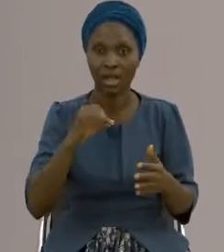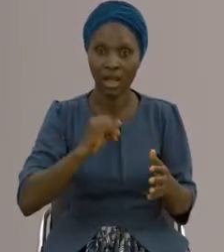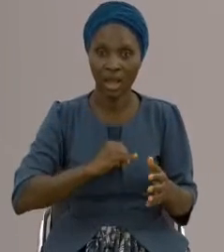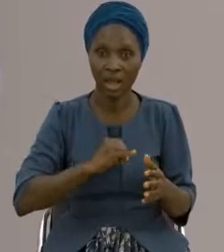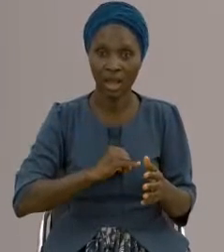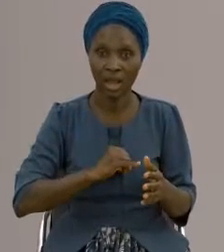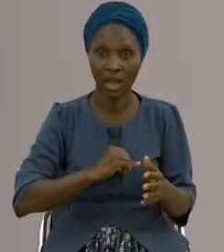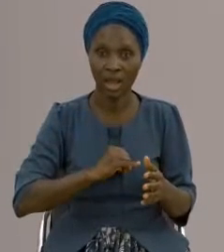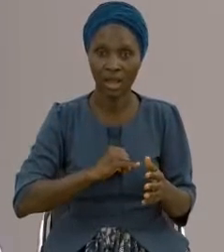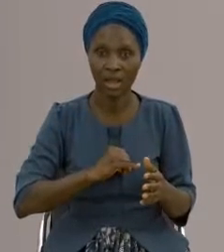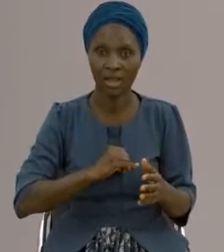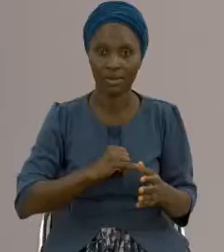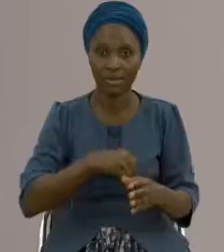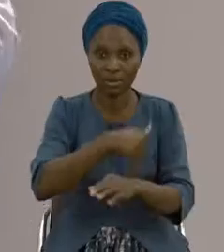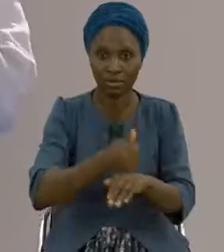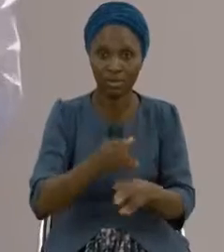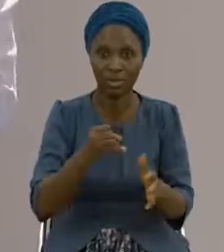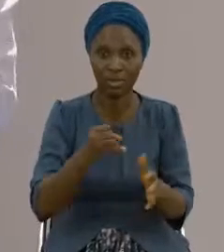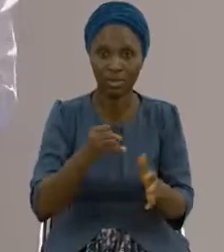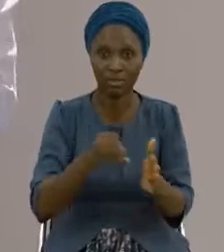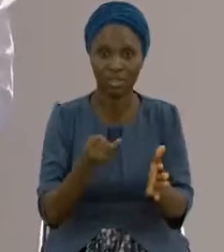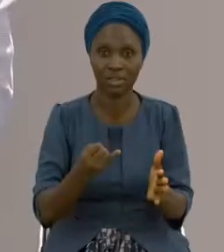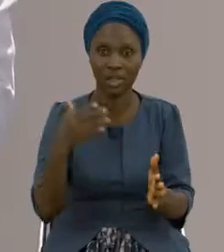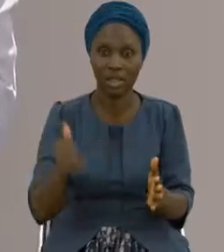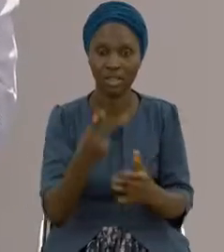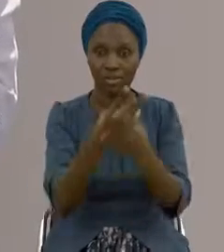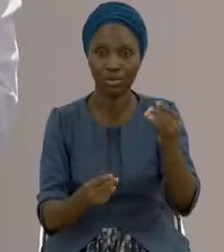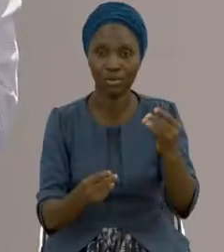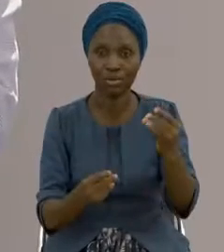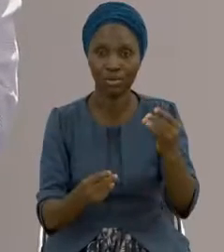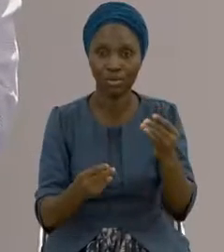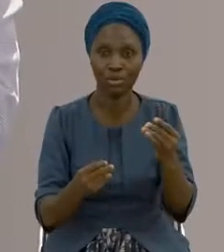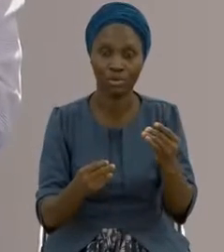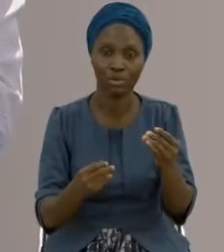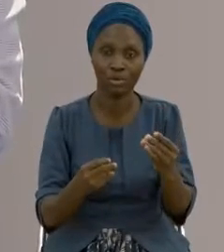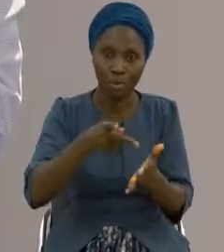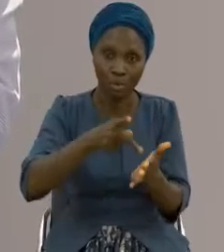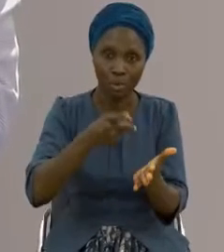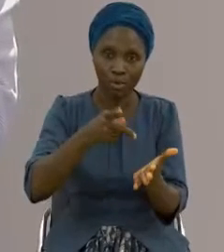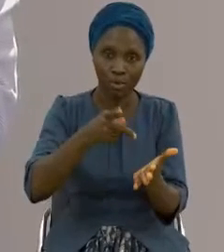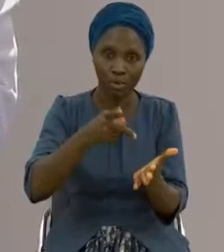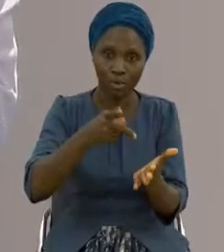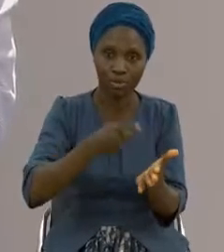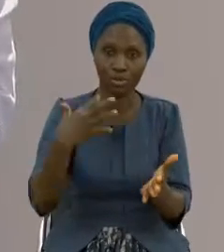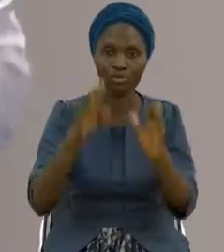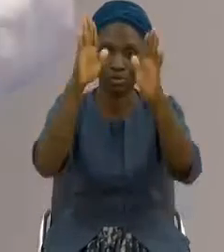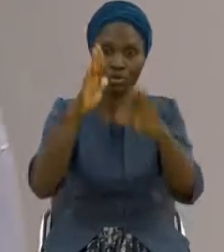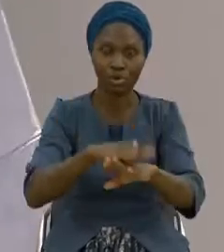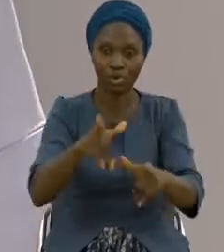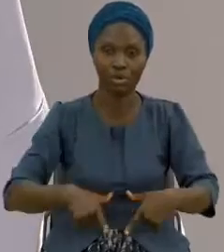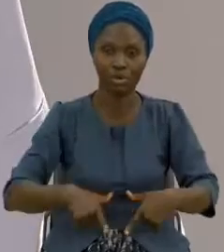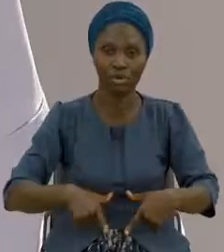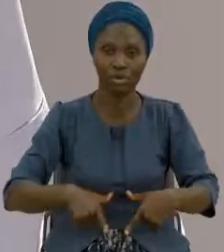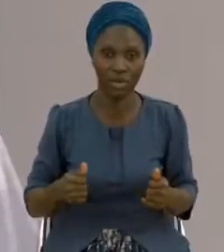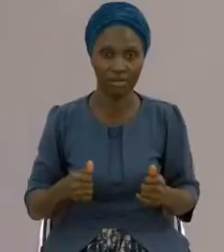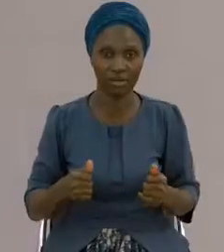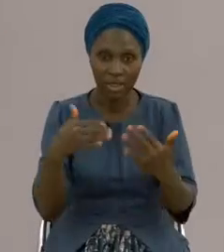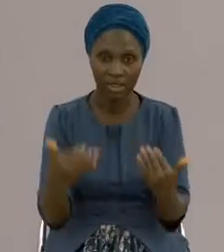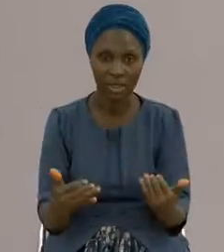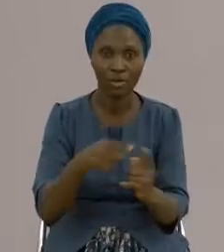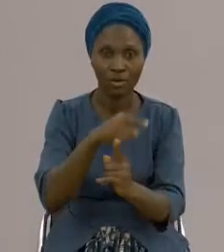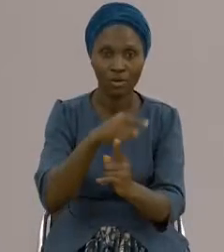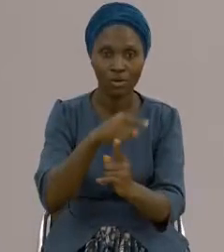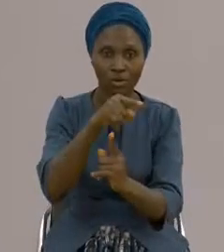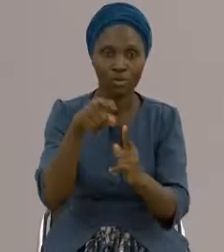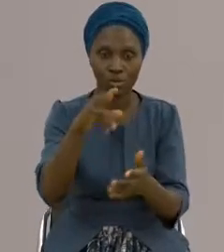miracles upon your life. Now, when you read the life of Elijah and his ministry, the life